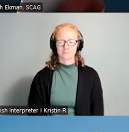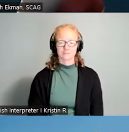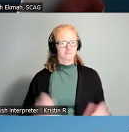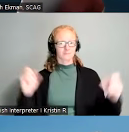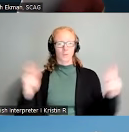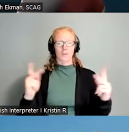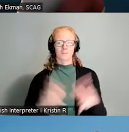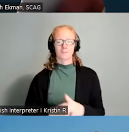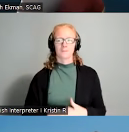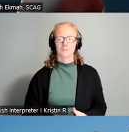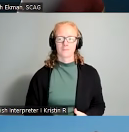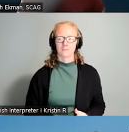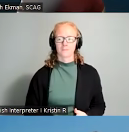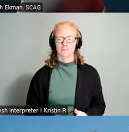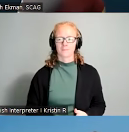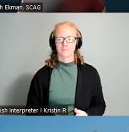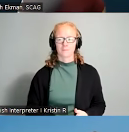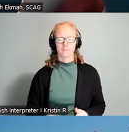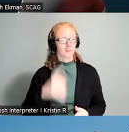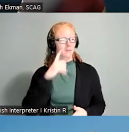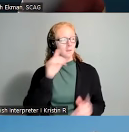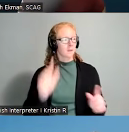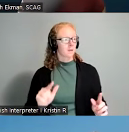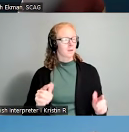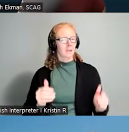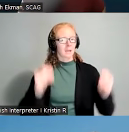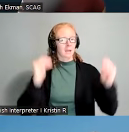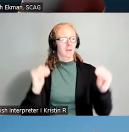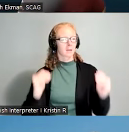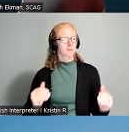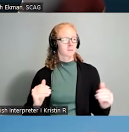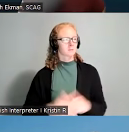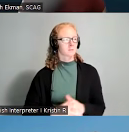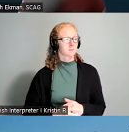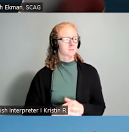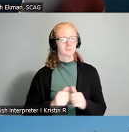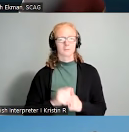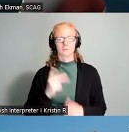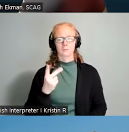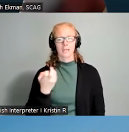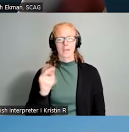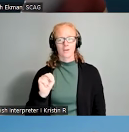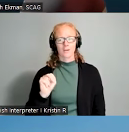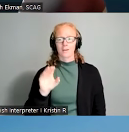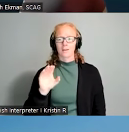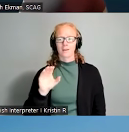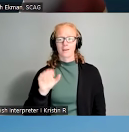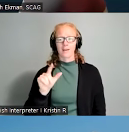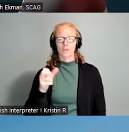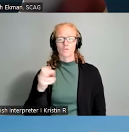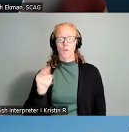I think we'll go ahead and move on to our next presentation with Karen Calderon.